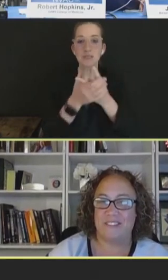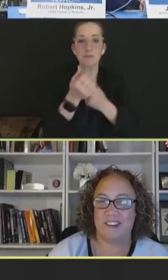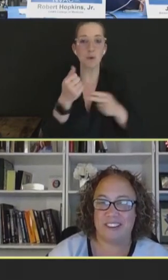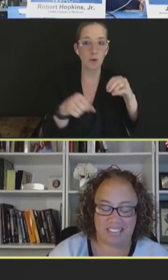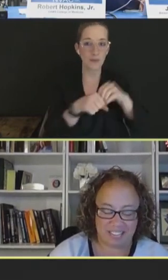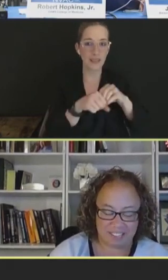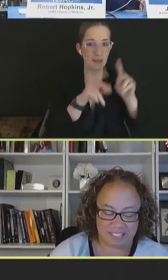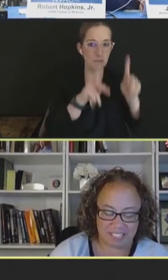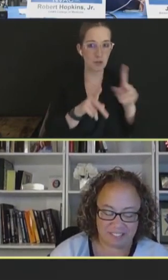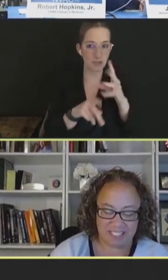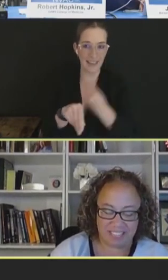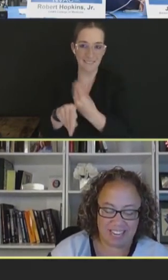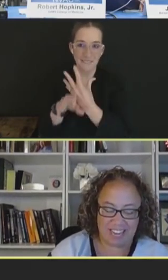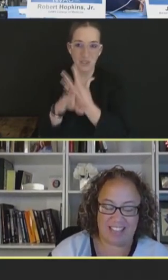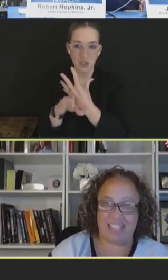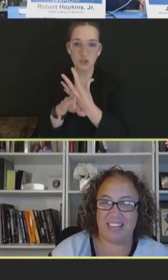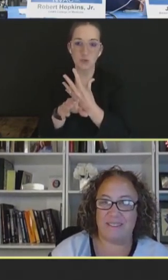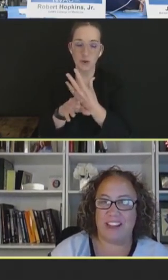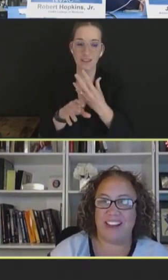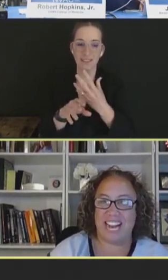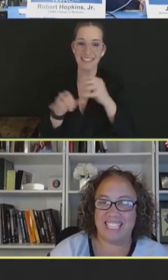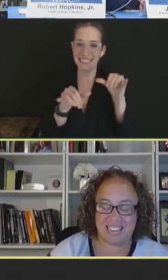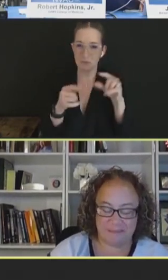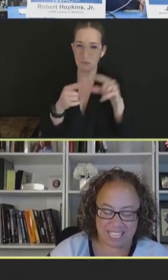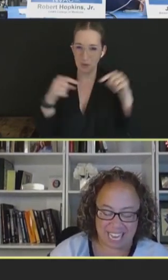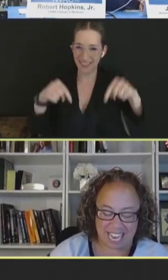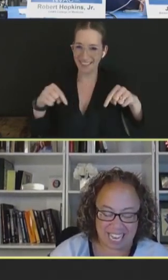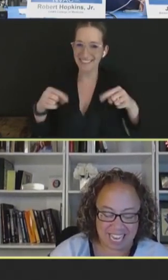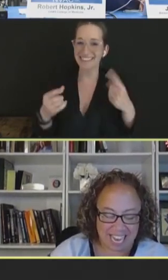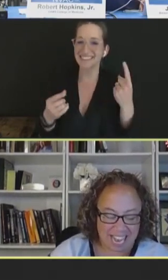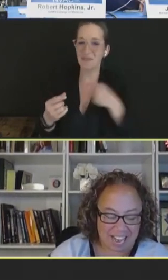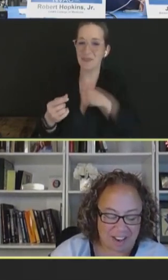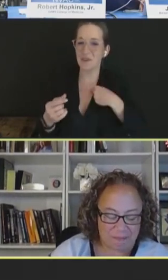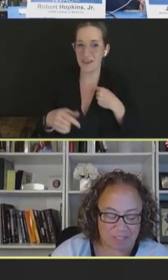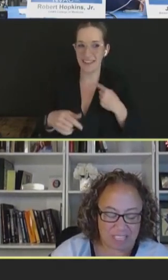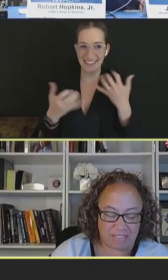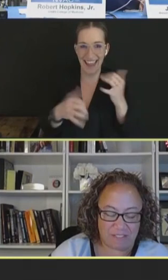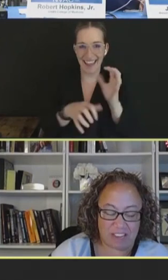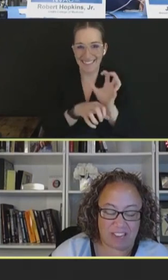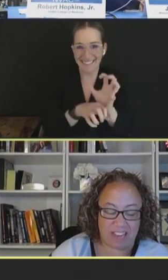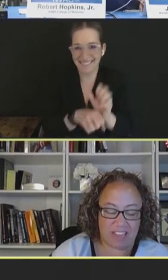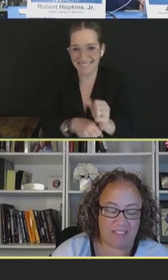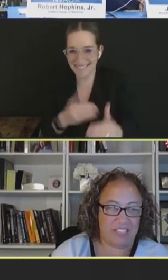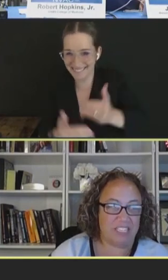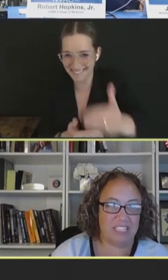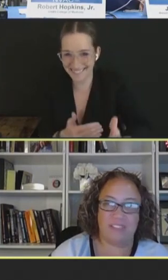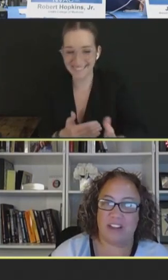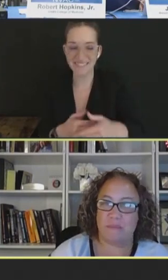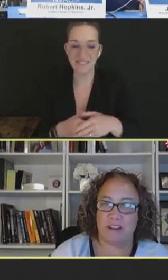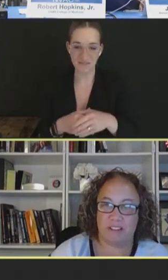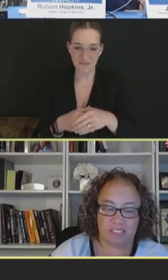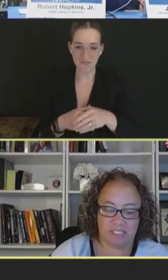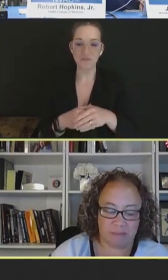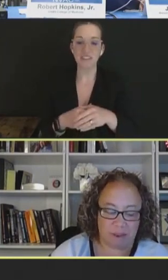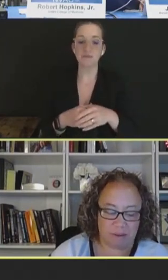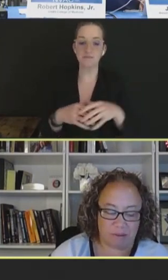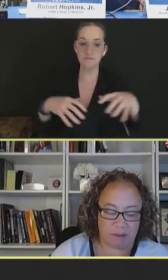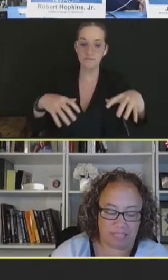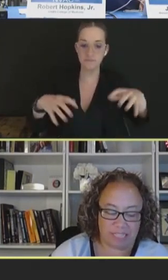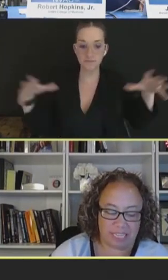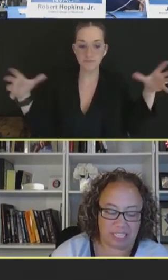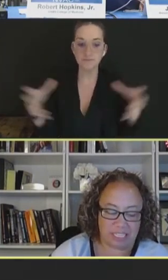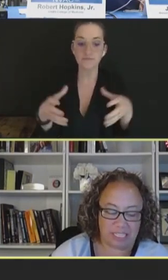something we're all getting used to and I think getting better at day by day, to convene our health officials, federal partners, and some